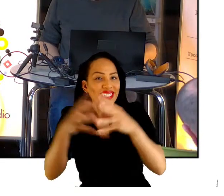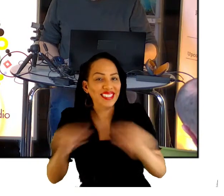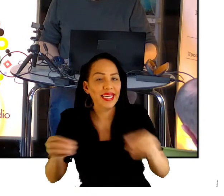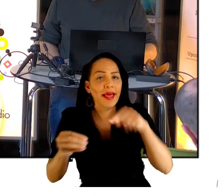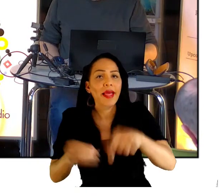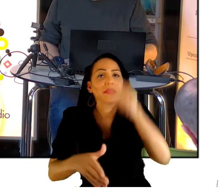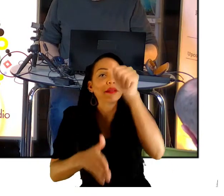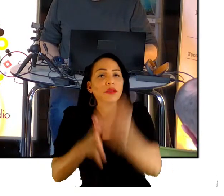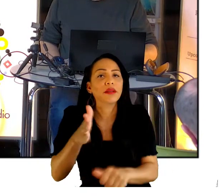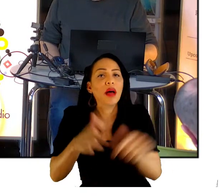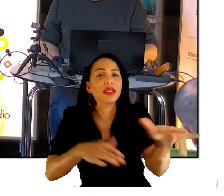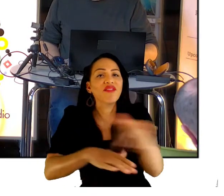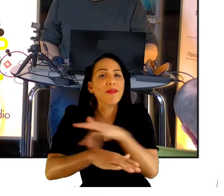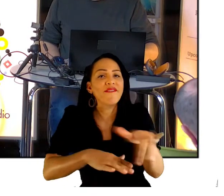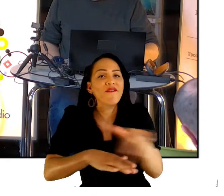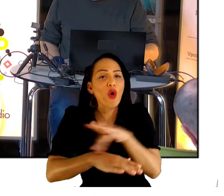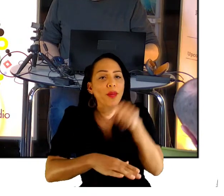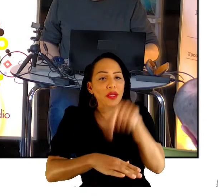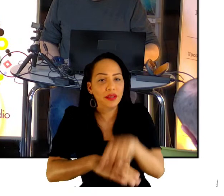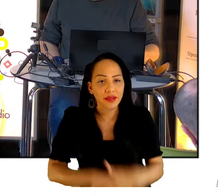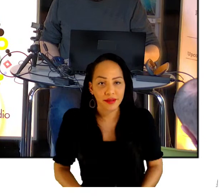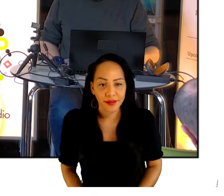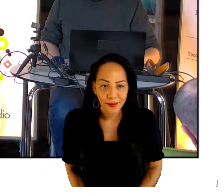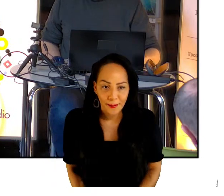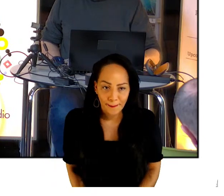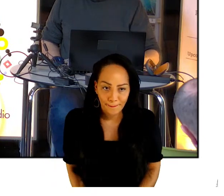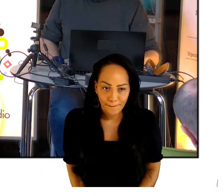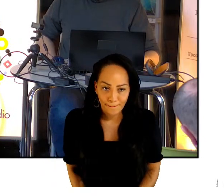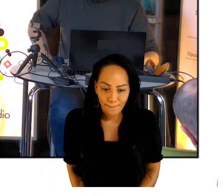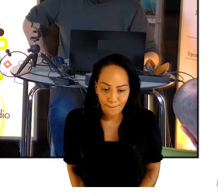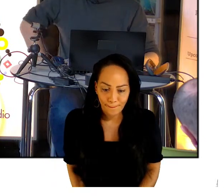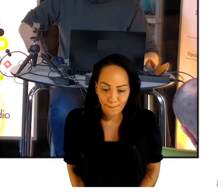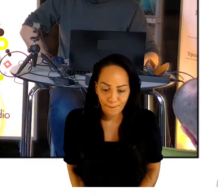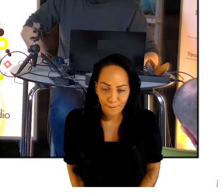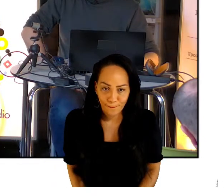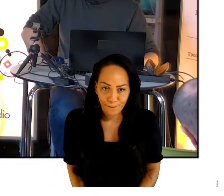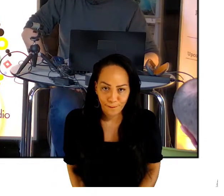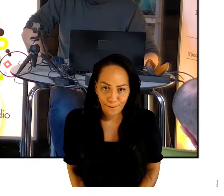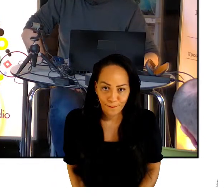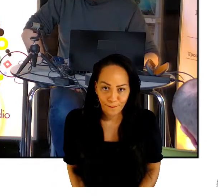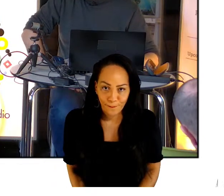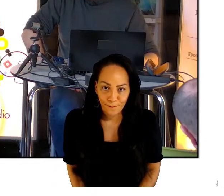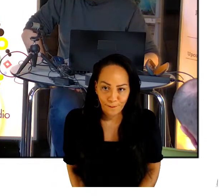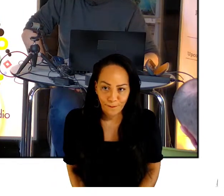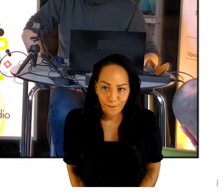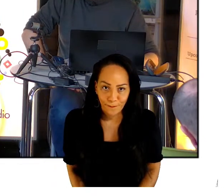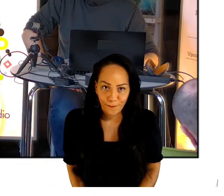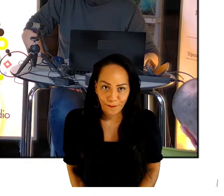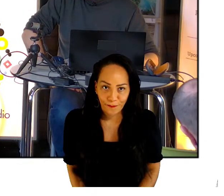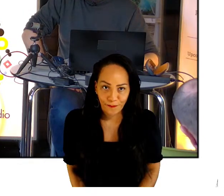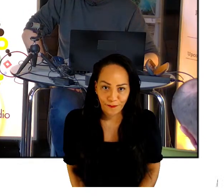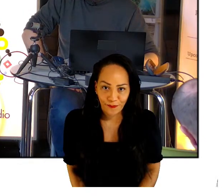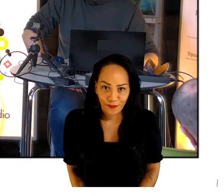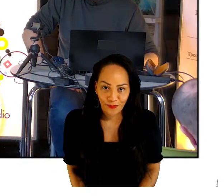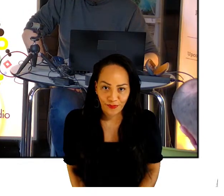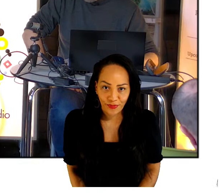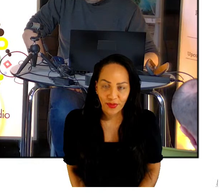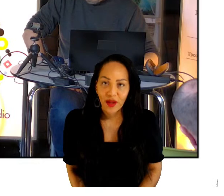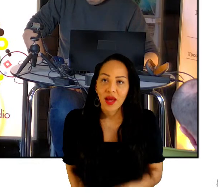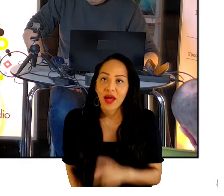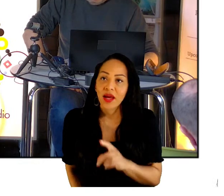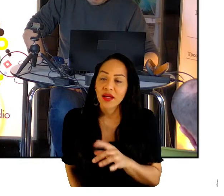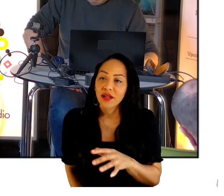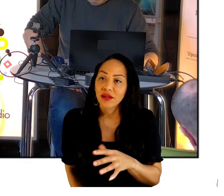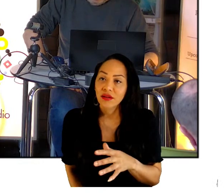performance, and an important principle so in terms of writing the show that